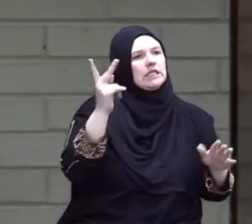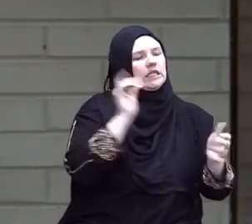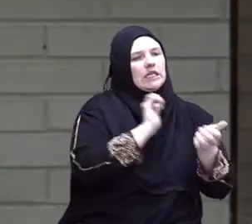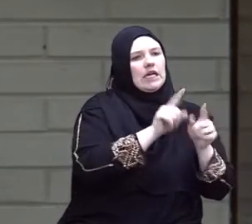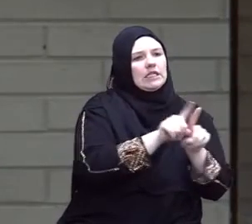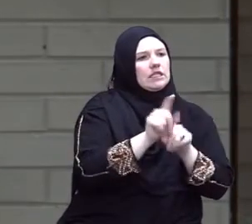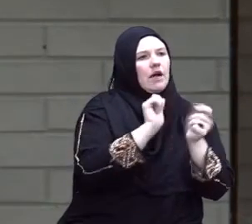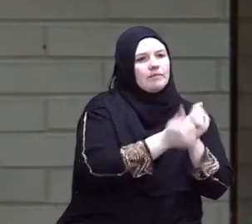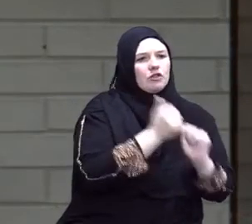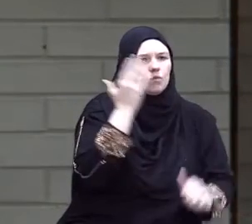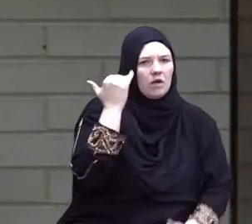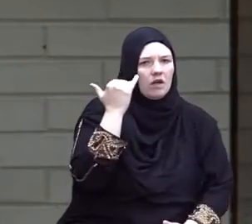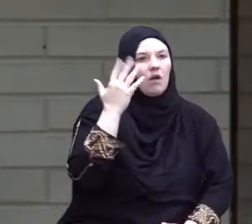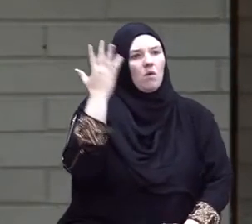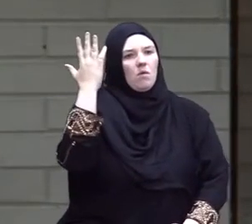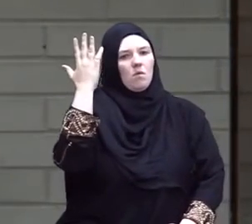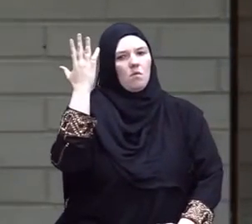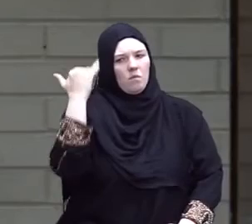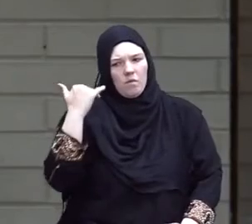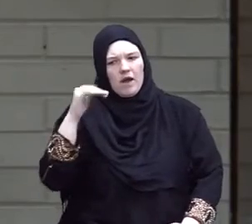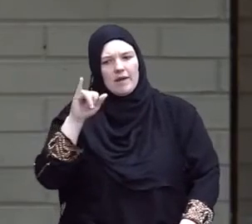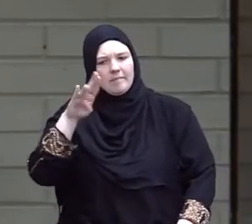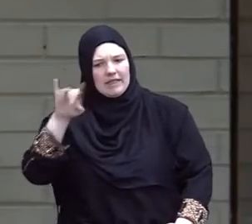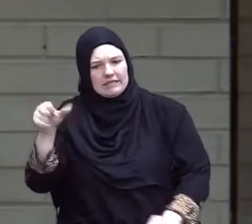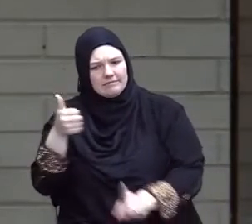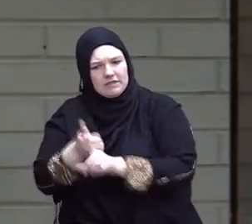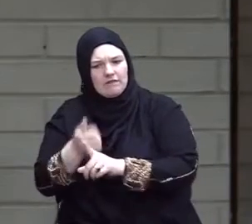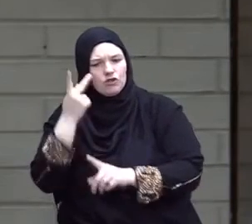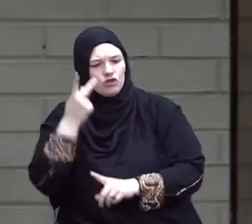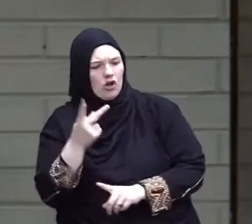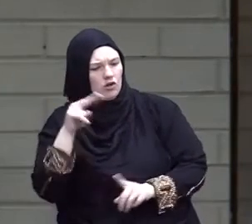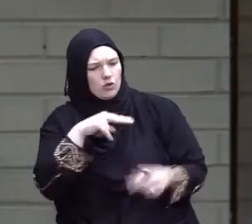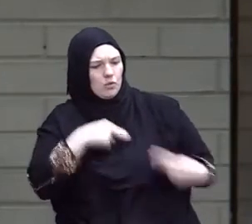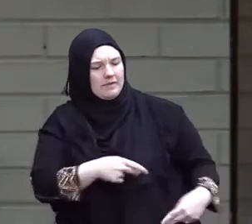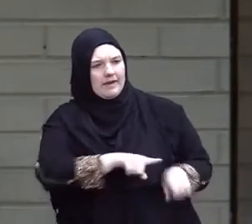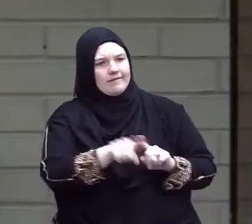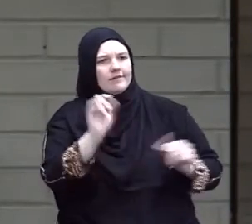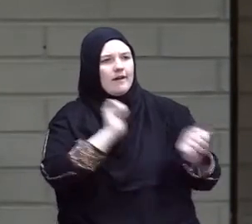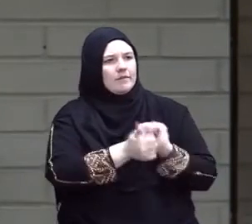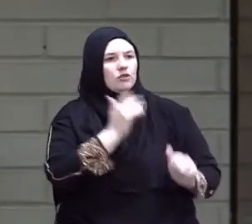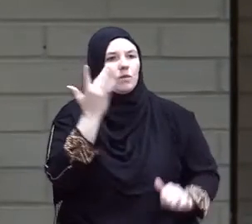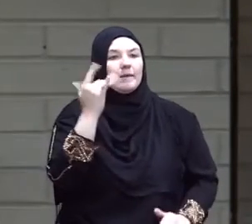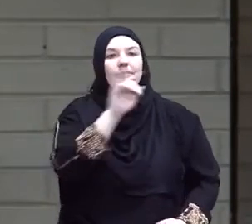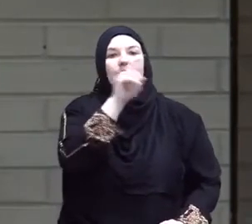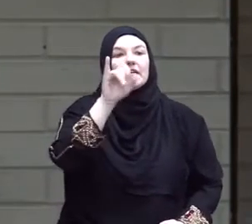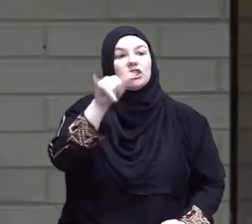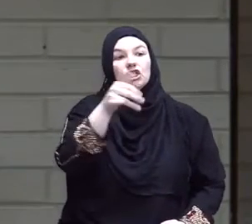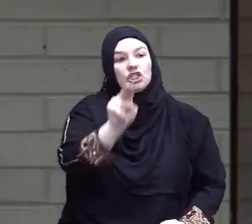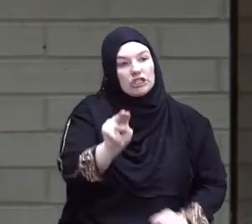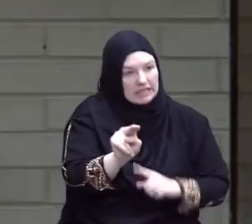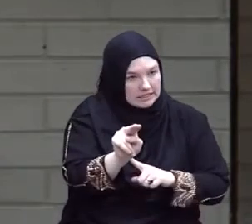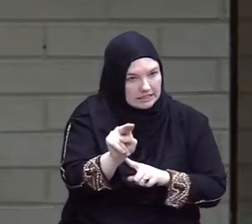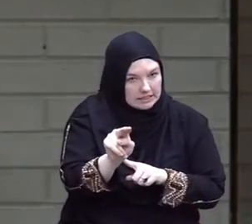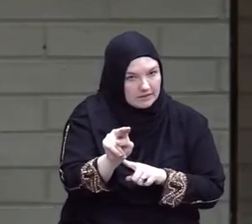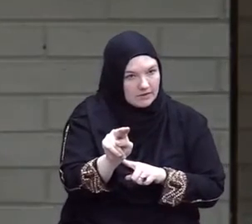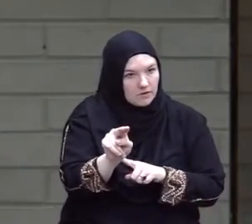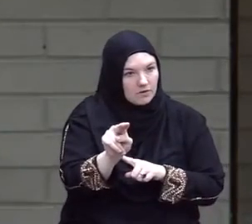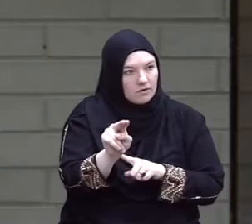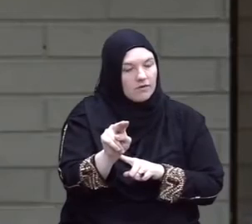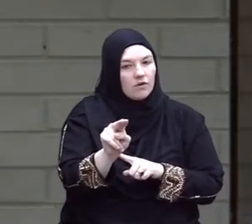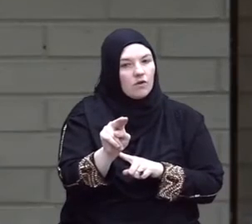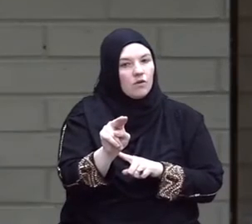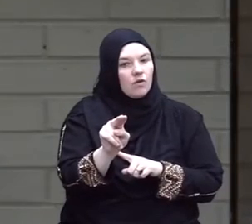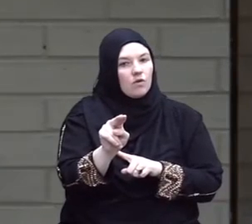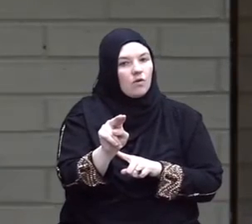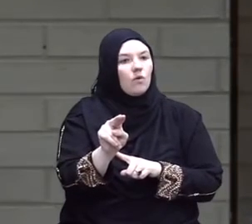as a competition? And why did Iblis see man as a competition? Because jinn were